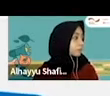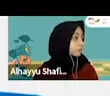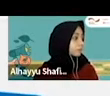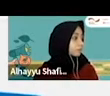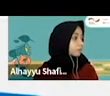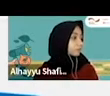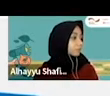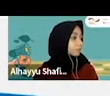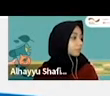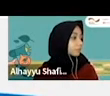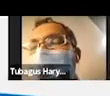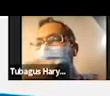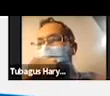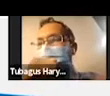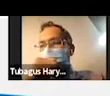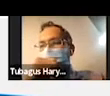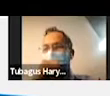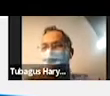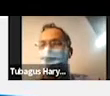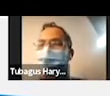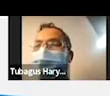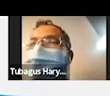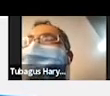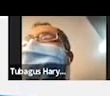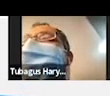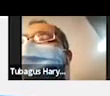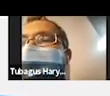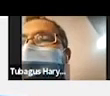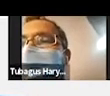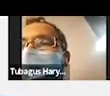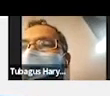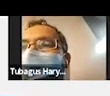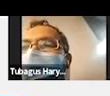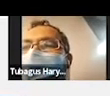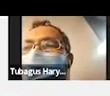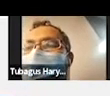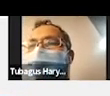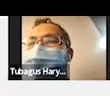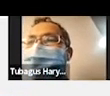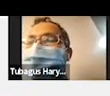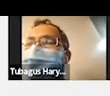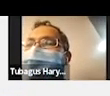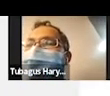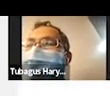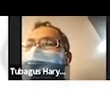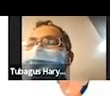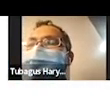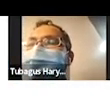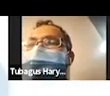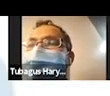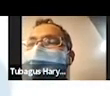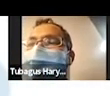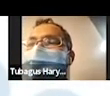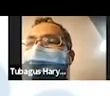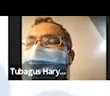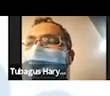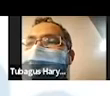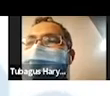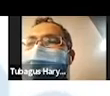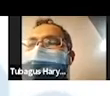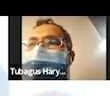levels previous churches and education book for making process we have the writer